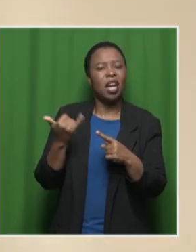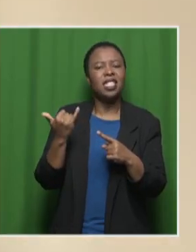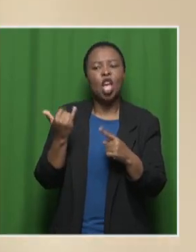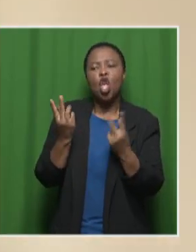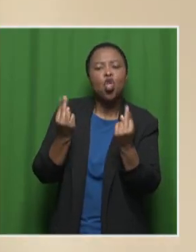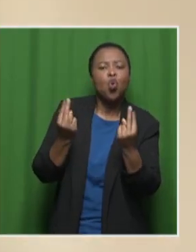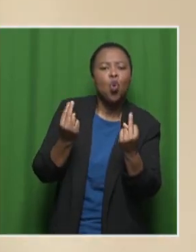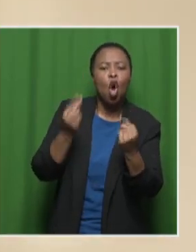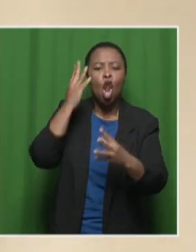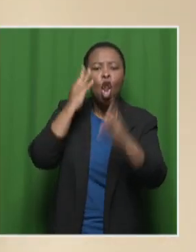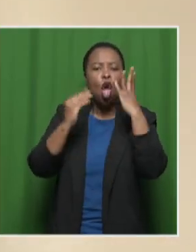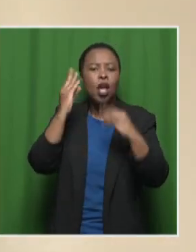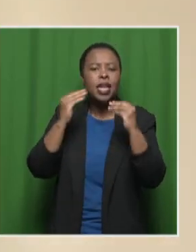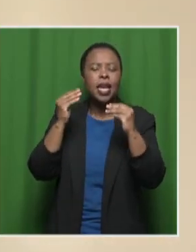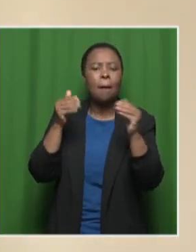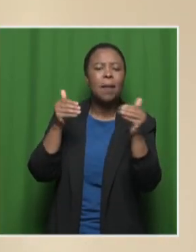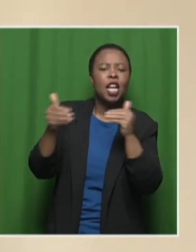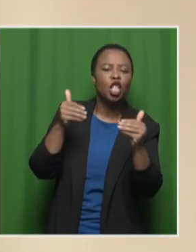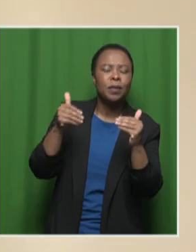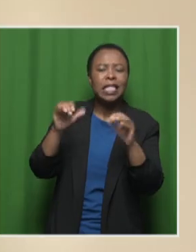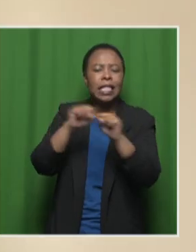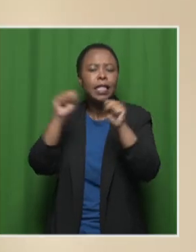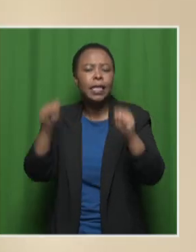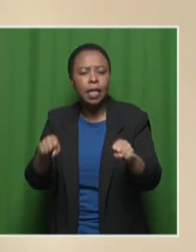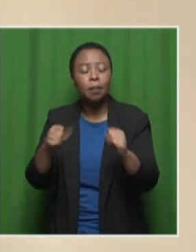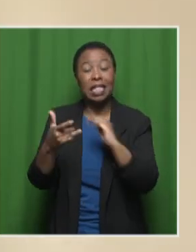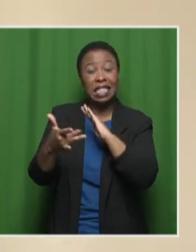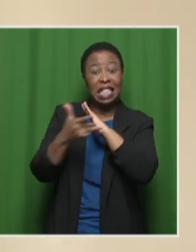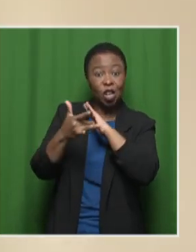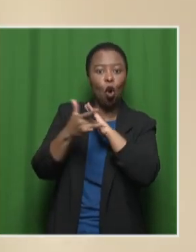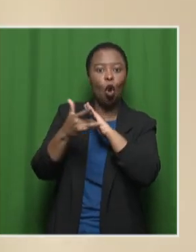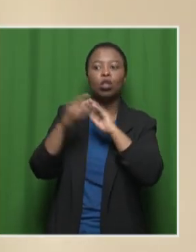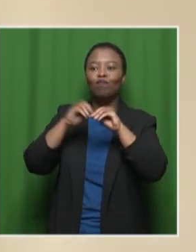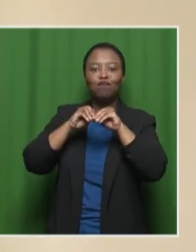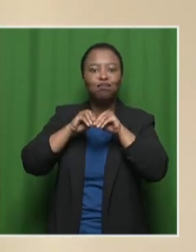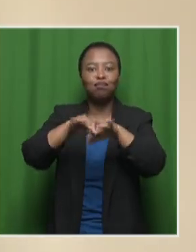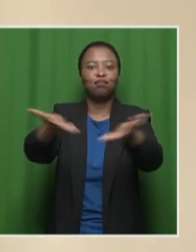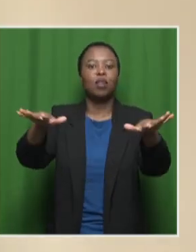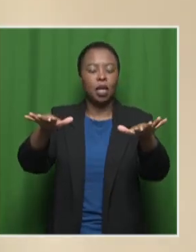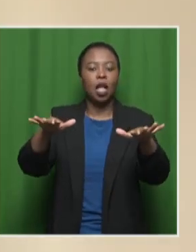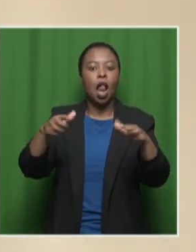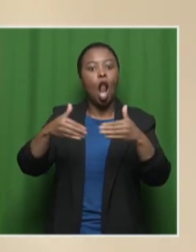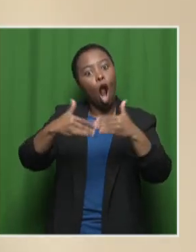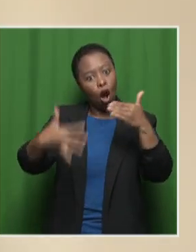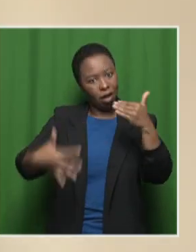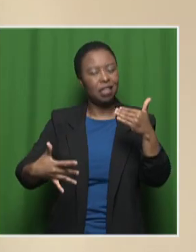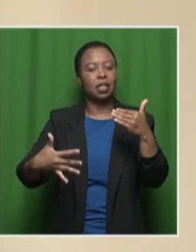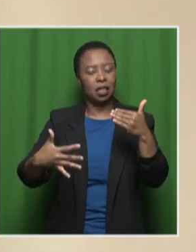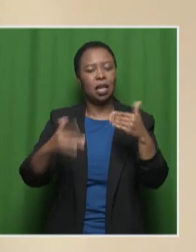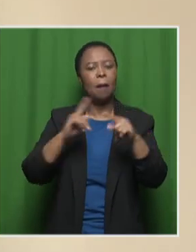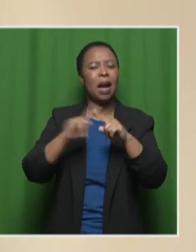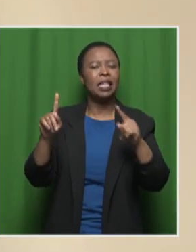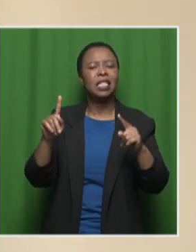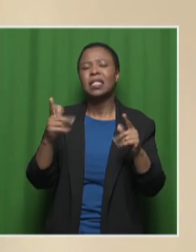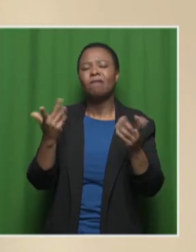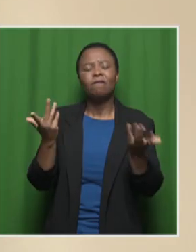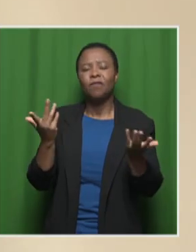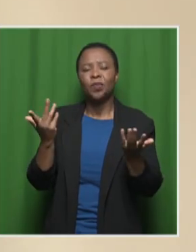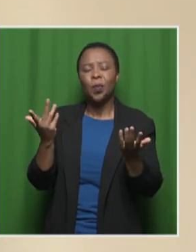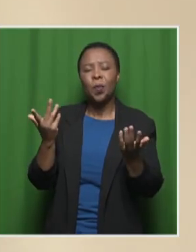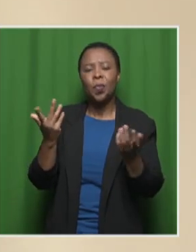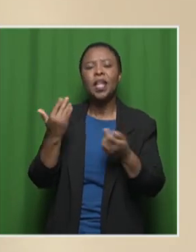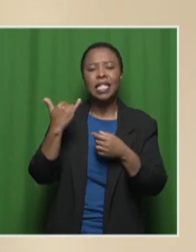learning management systems. There's a lot of technology that's been deployed. But what we're potentially seeing is a sort of